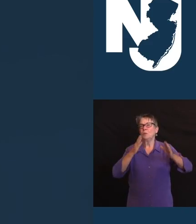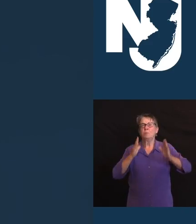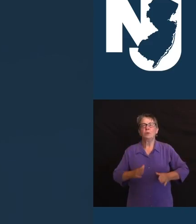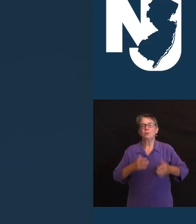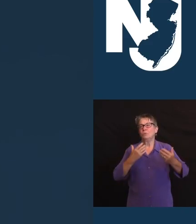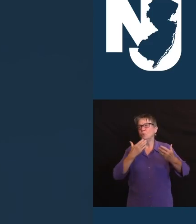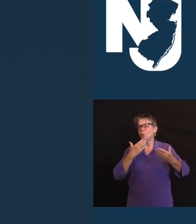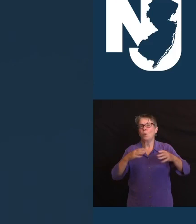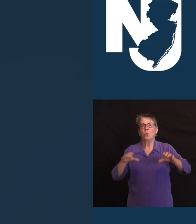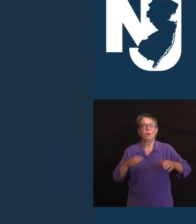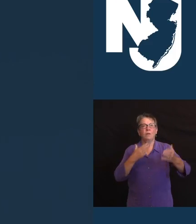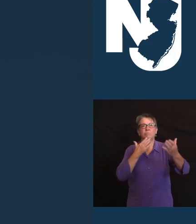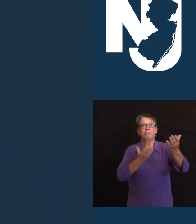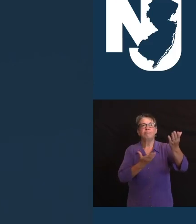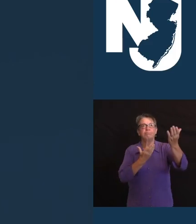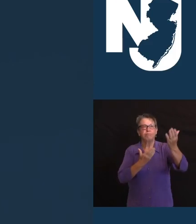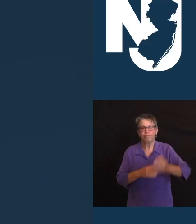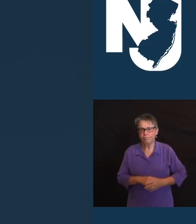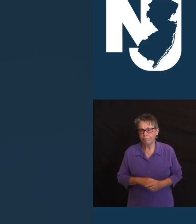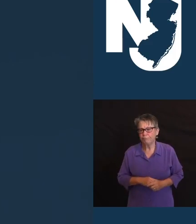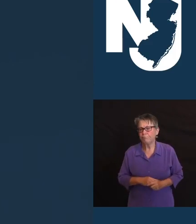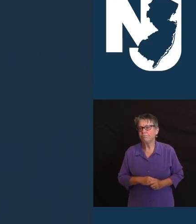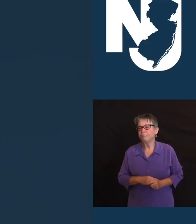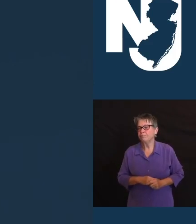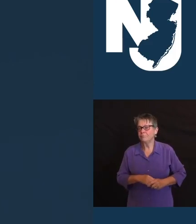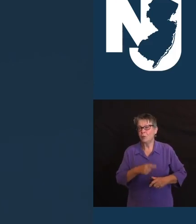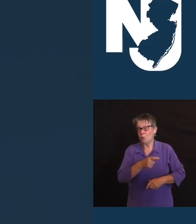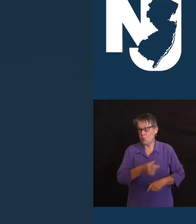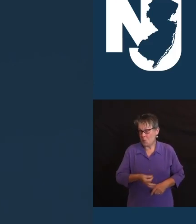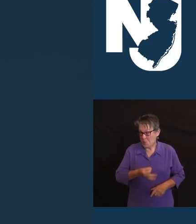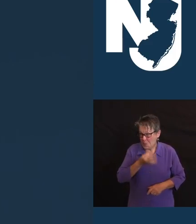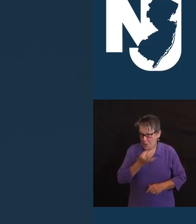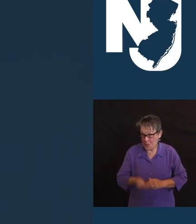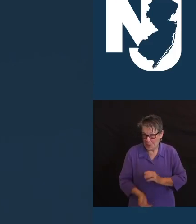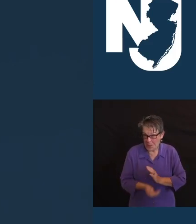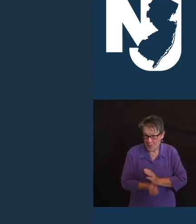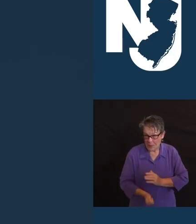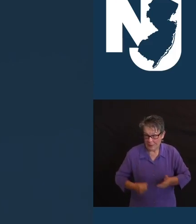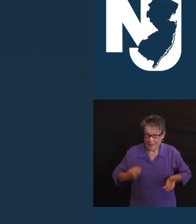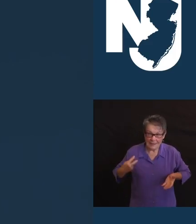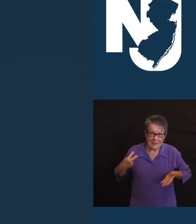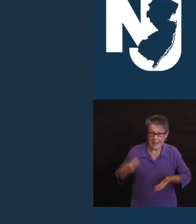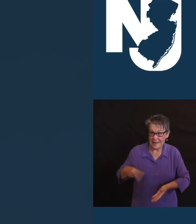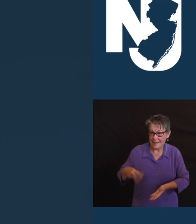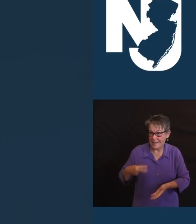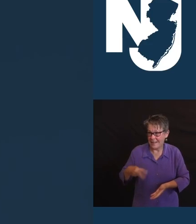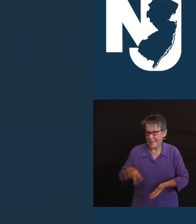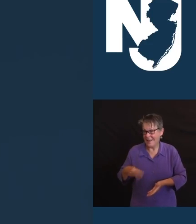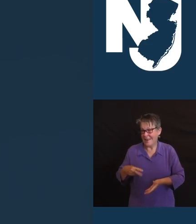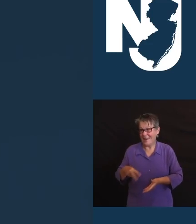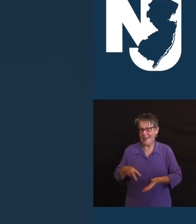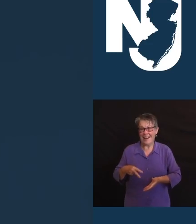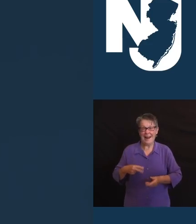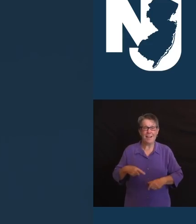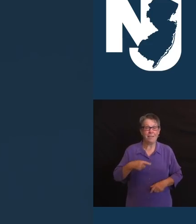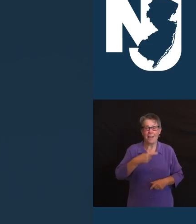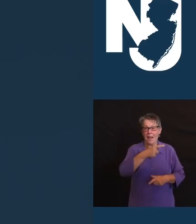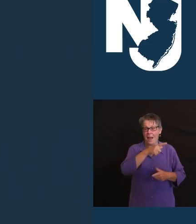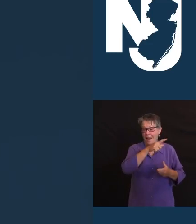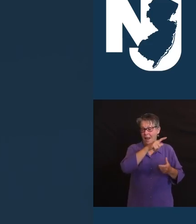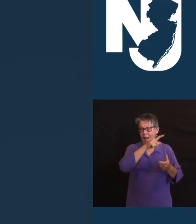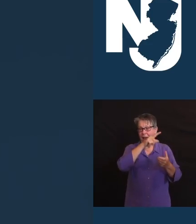be remembered for her tremendous talent for dancing and how she and her husband, Antonio, could basically clear any dance floor as others